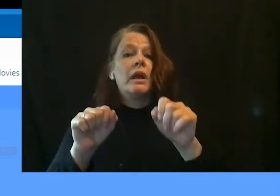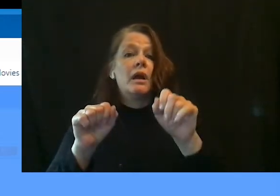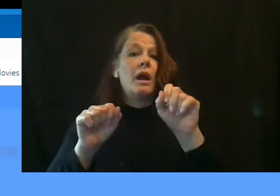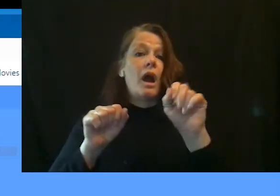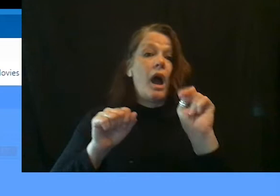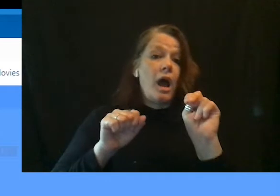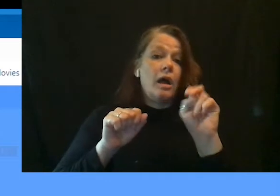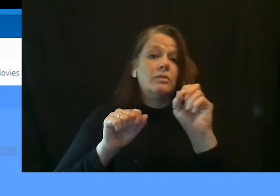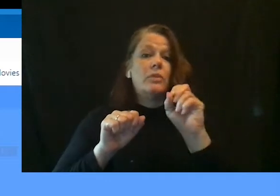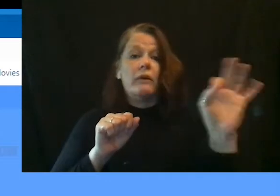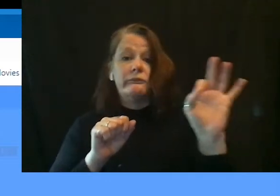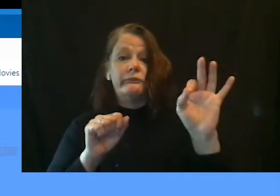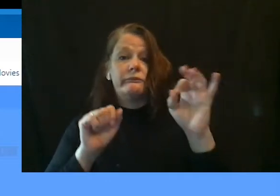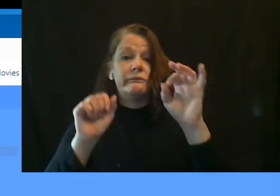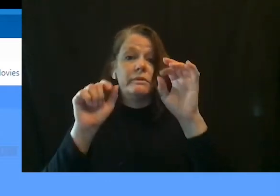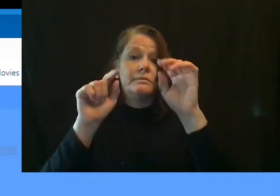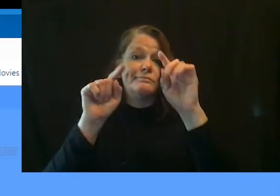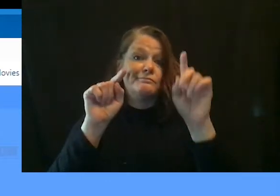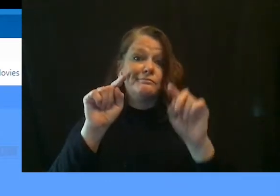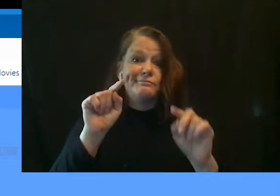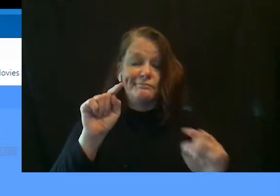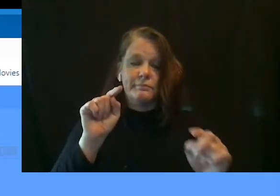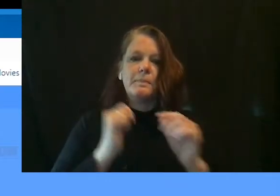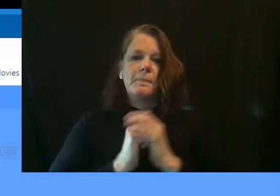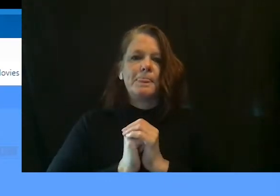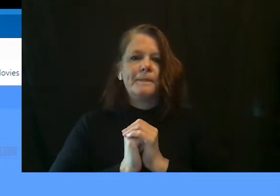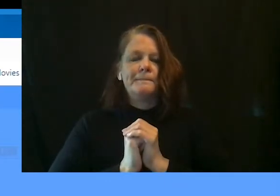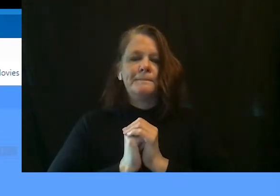let's name it